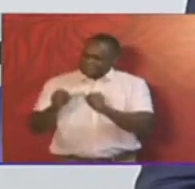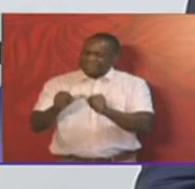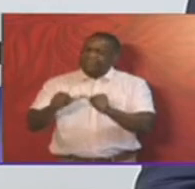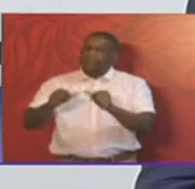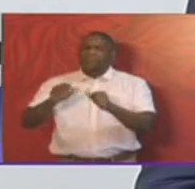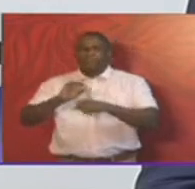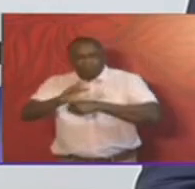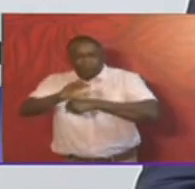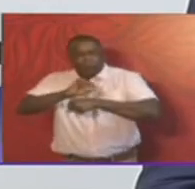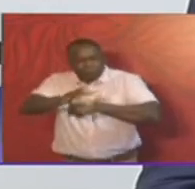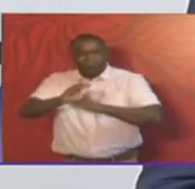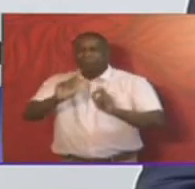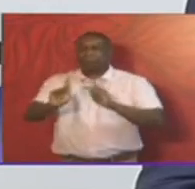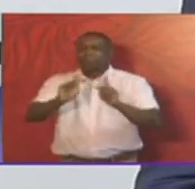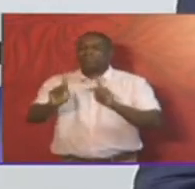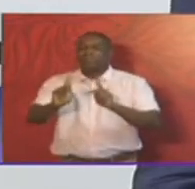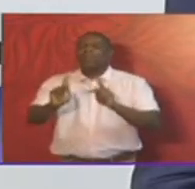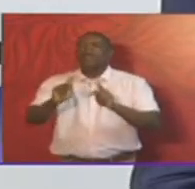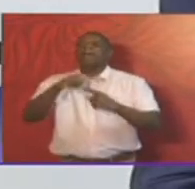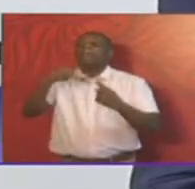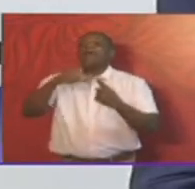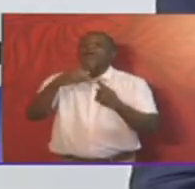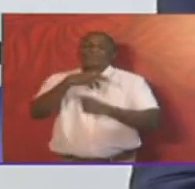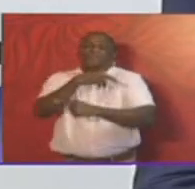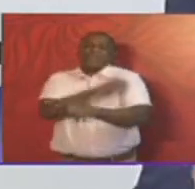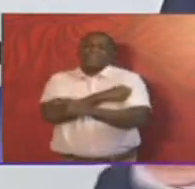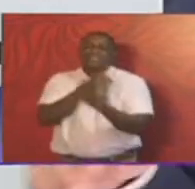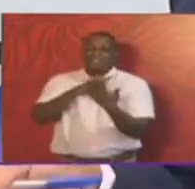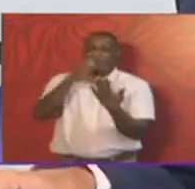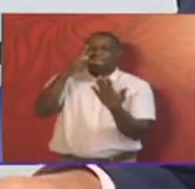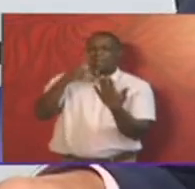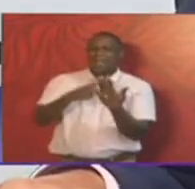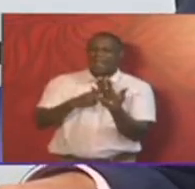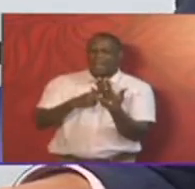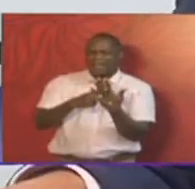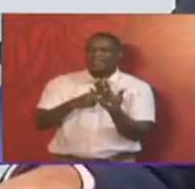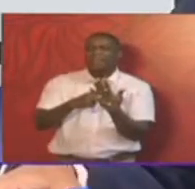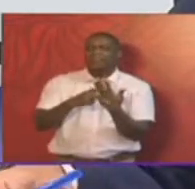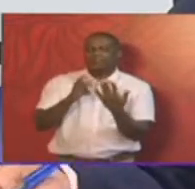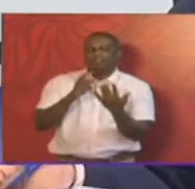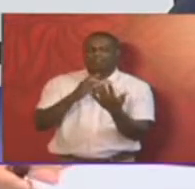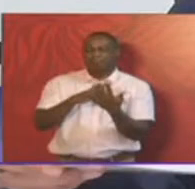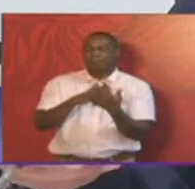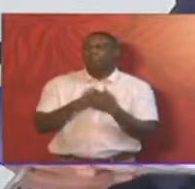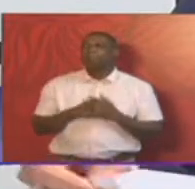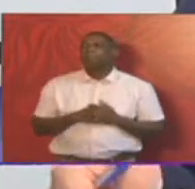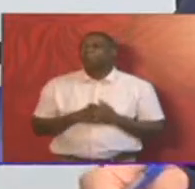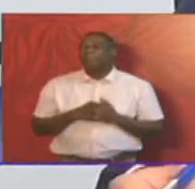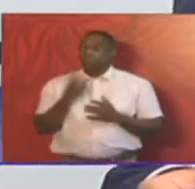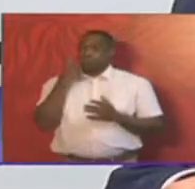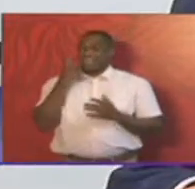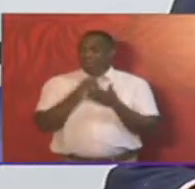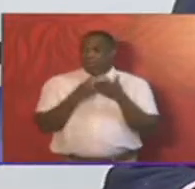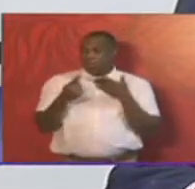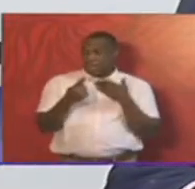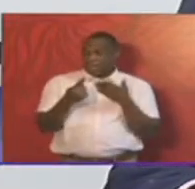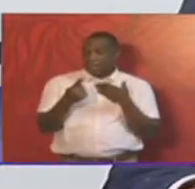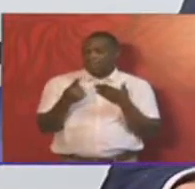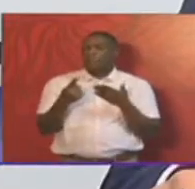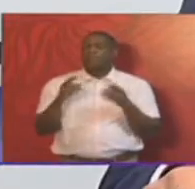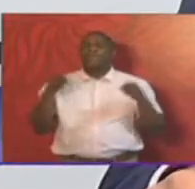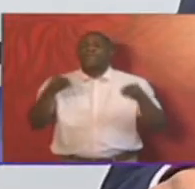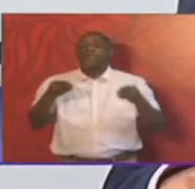where we are with our vaccination plan. I think the talk for the past week has been where we are with our